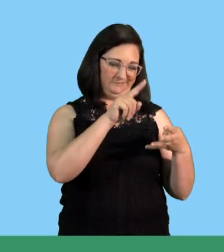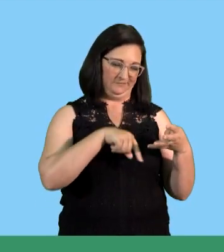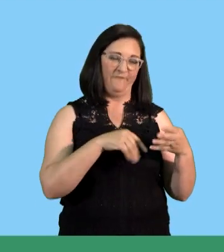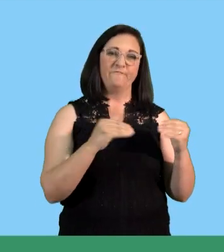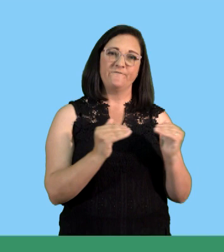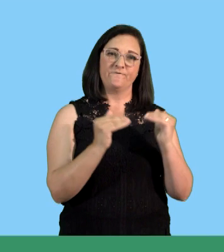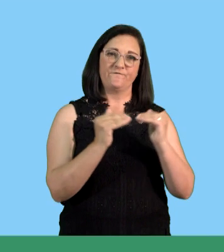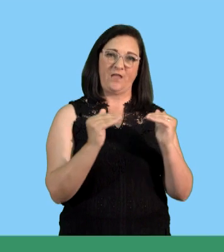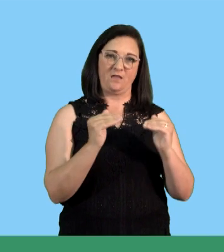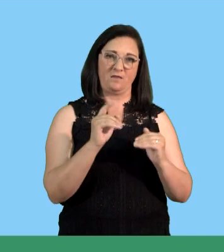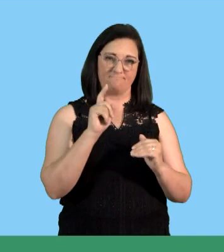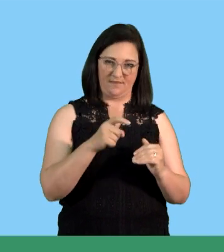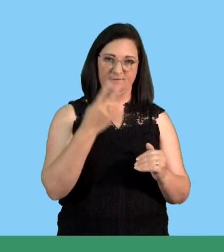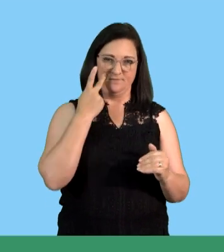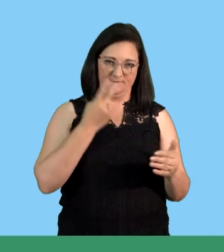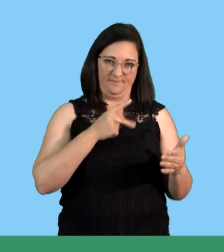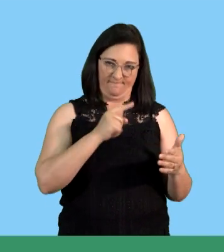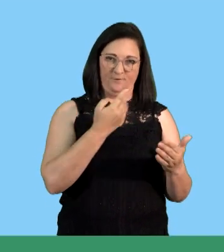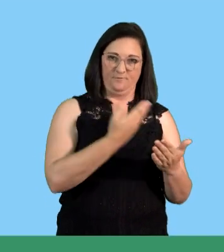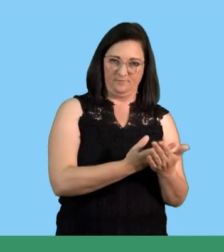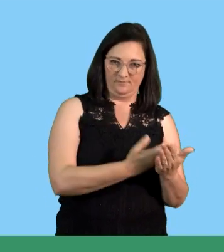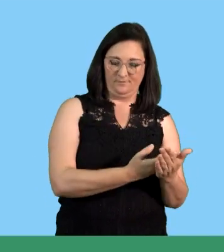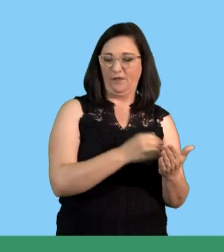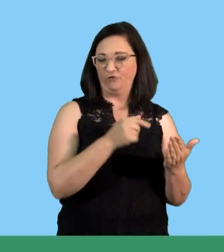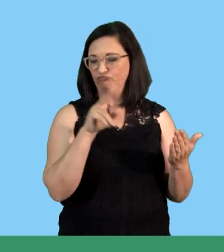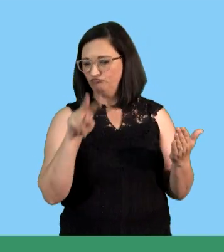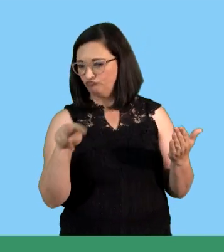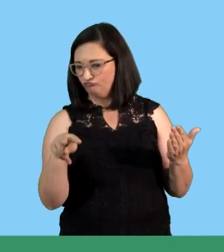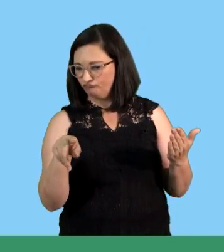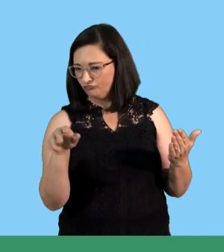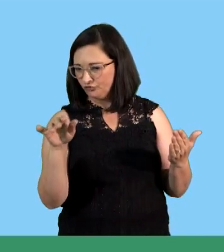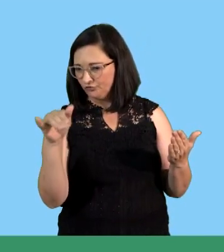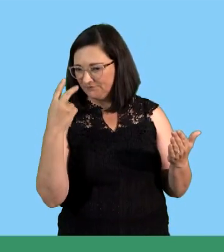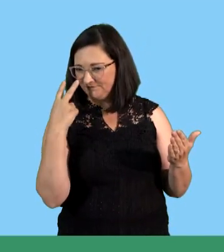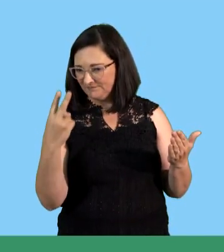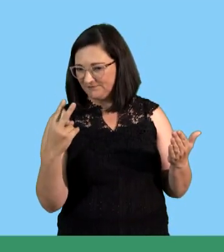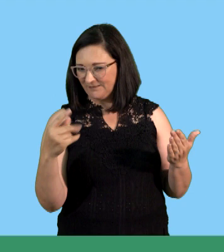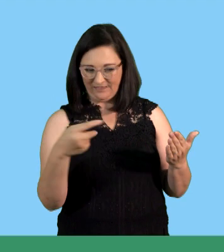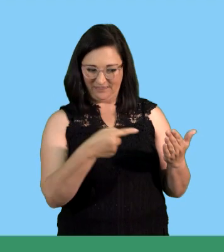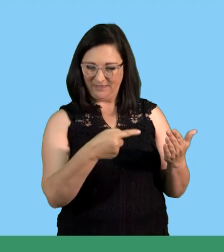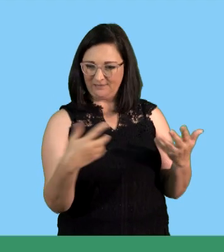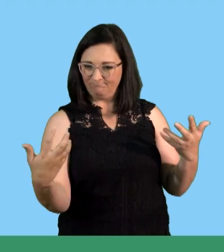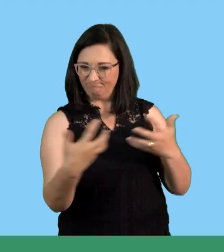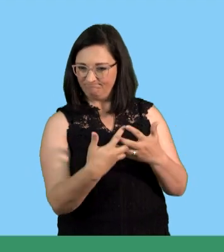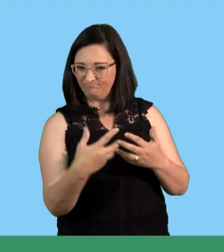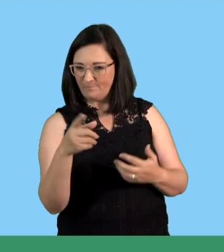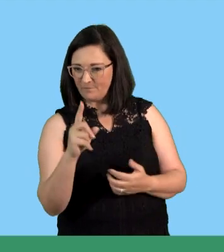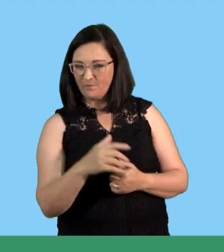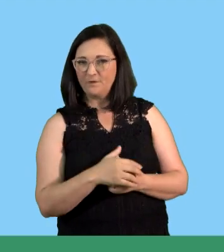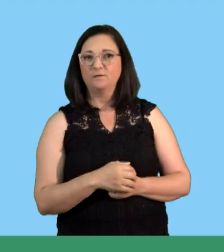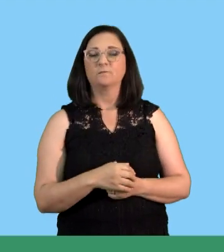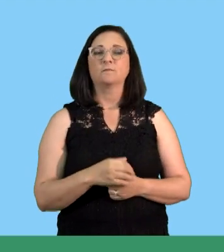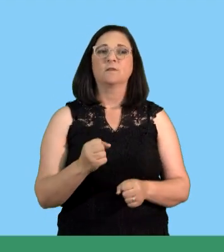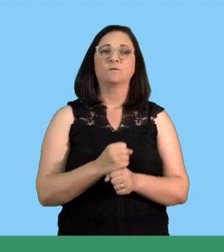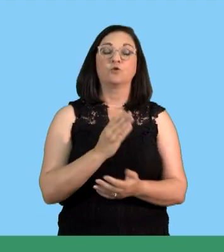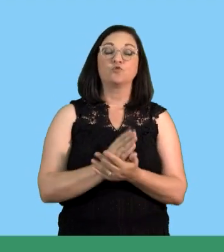what is our criteria of selecting these candidates? So after determining this fair assessment criteria,